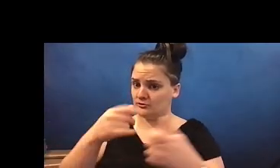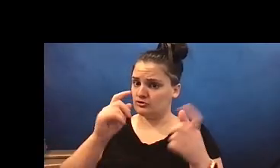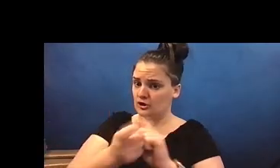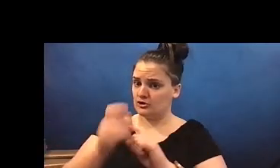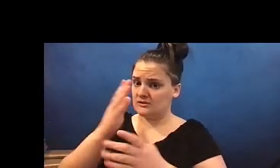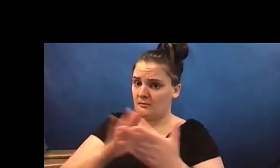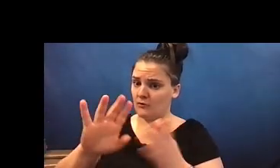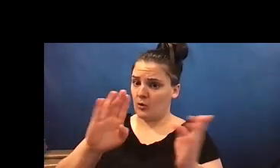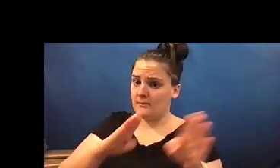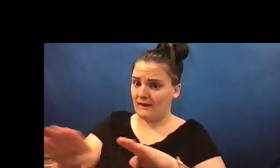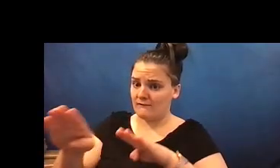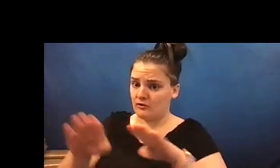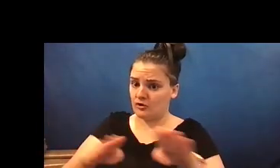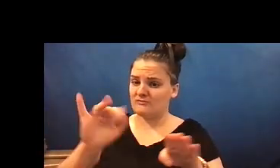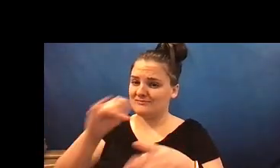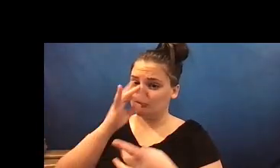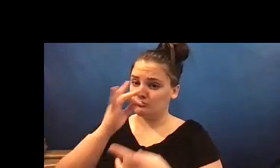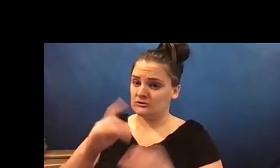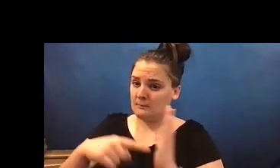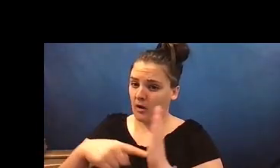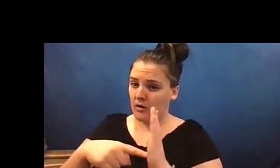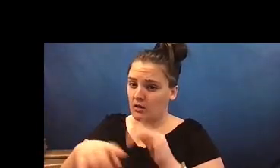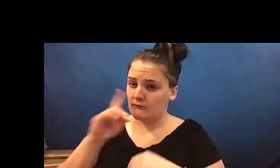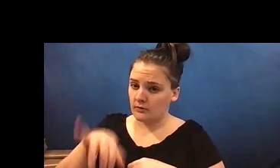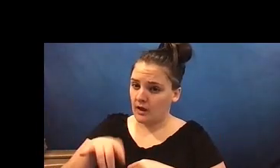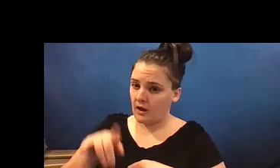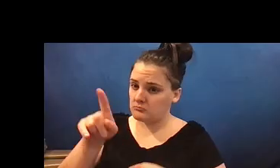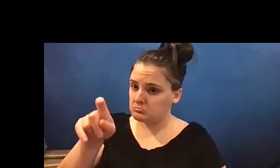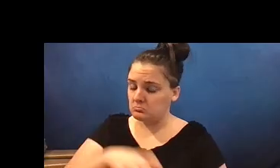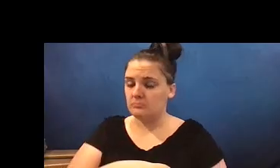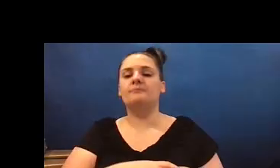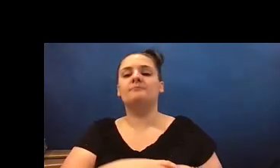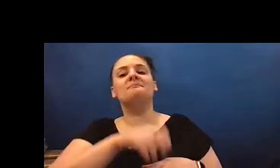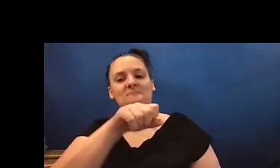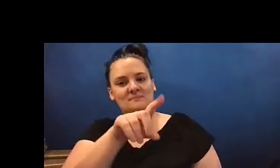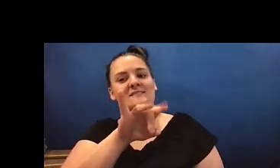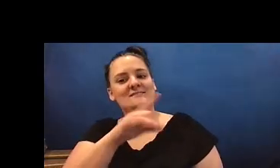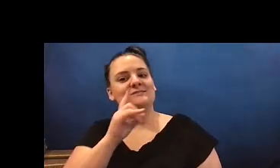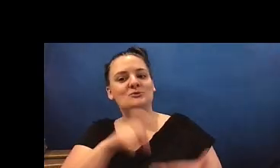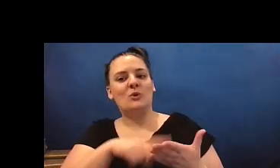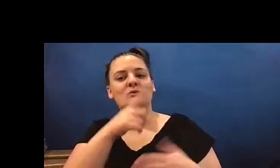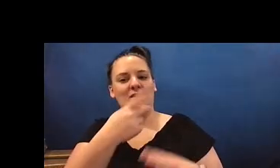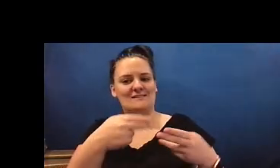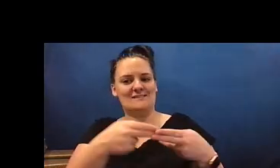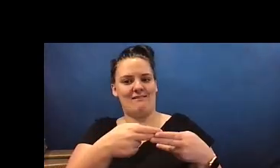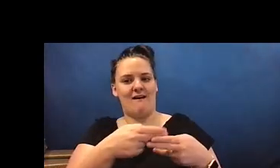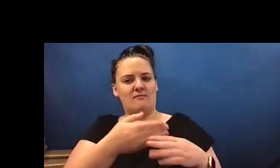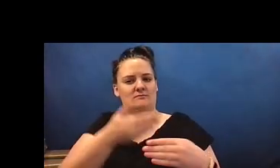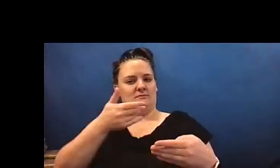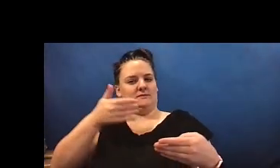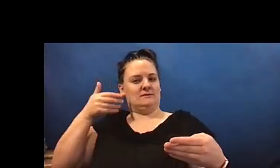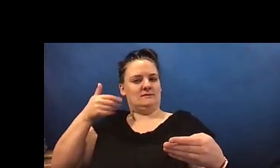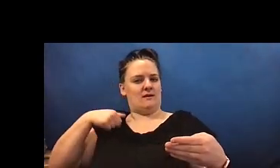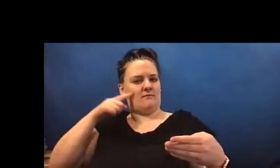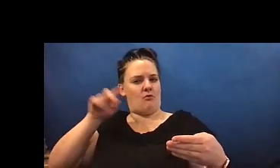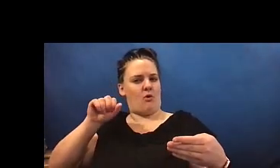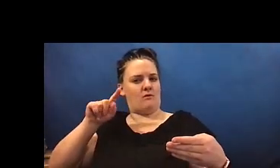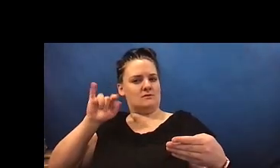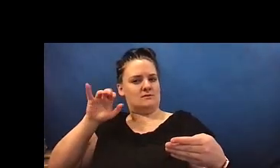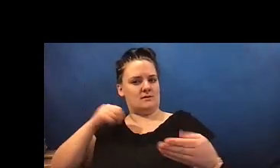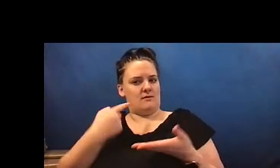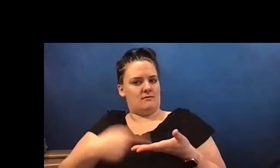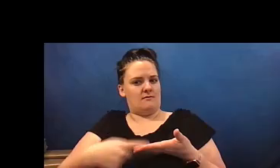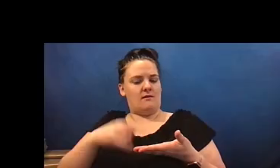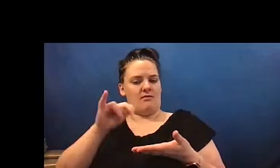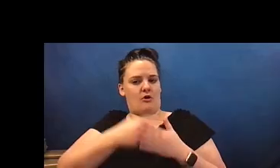an interesting model? Well, and I noticed your slide, several slides back. I think it was Austin going through the cost of